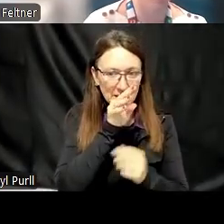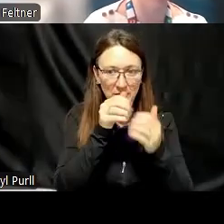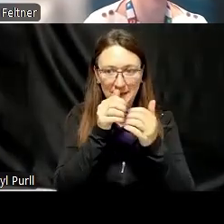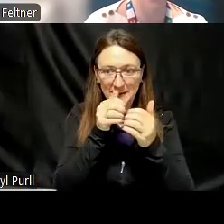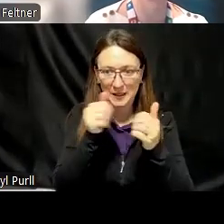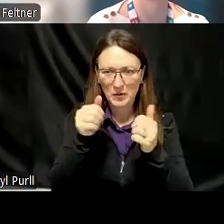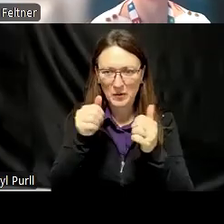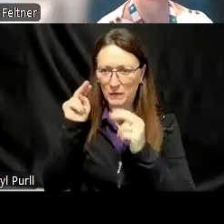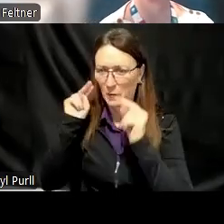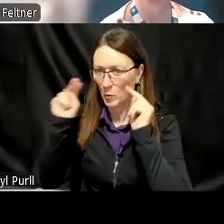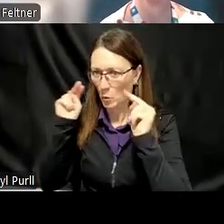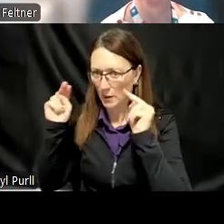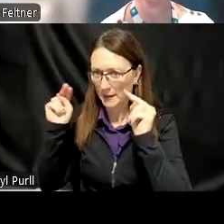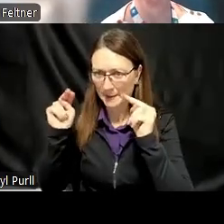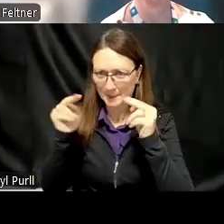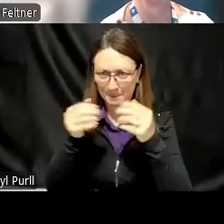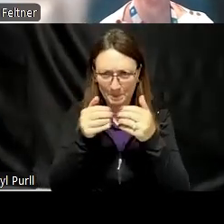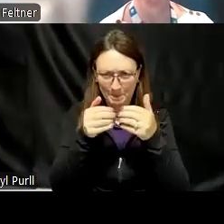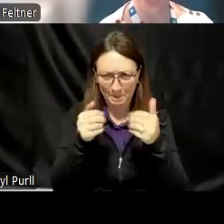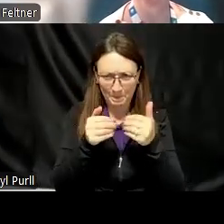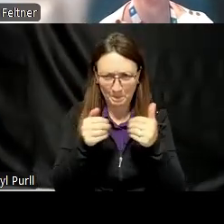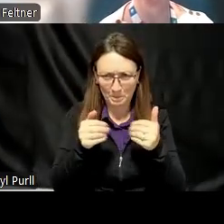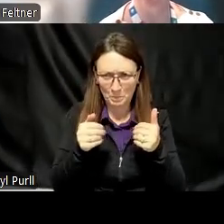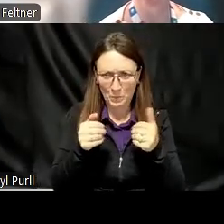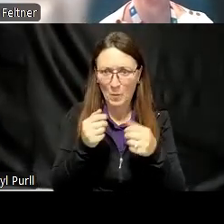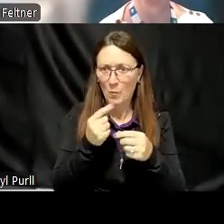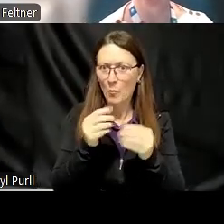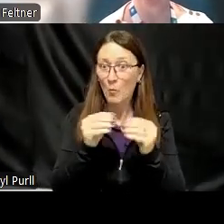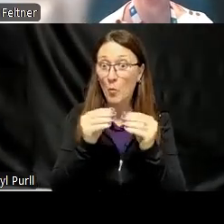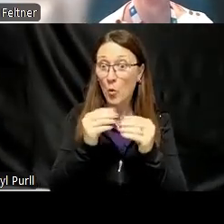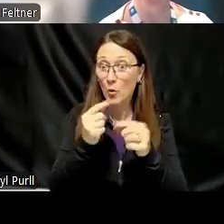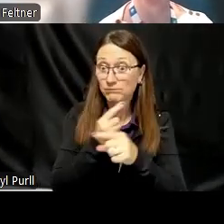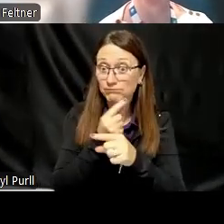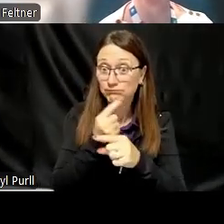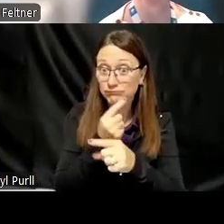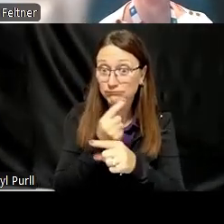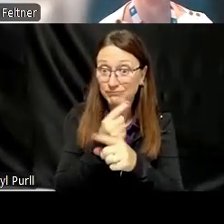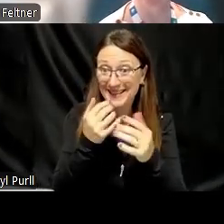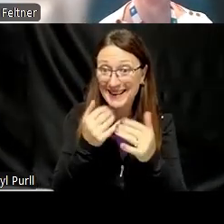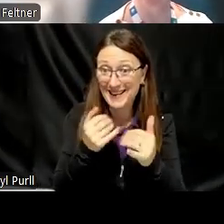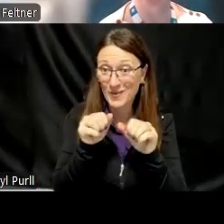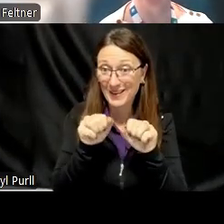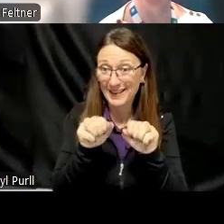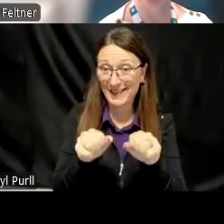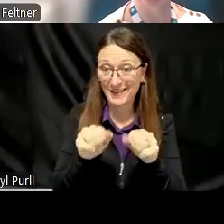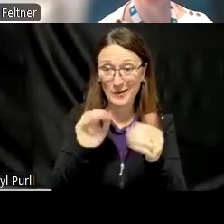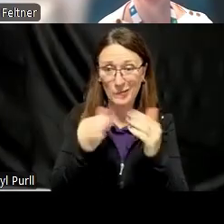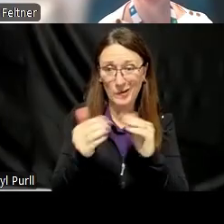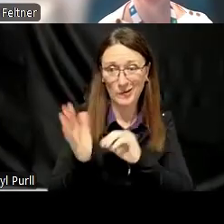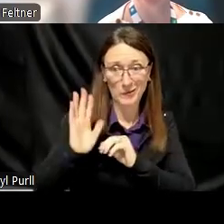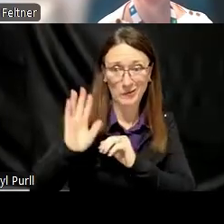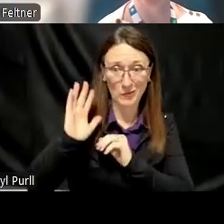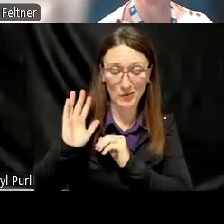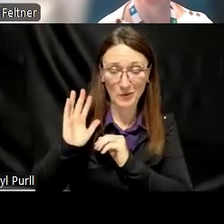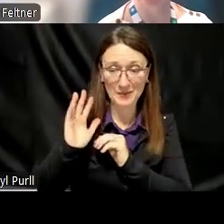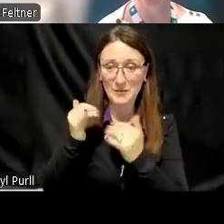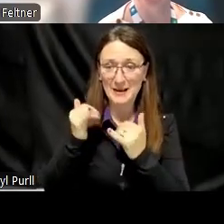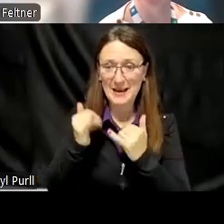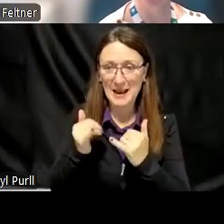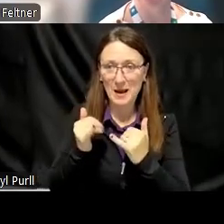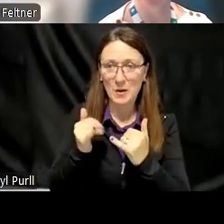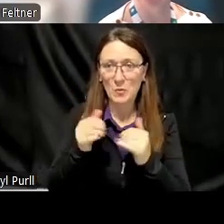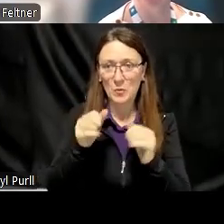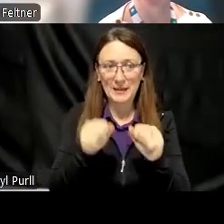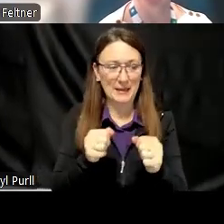noise, and it can do this more accurately than ever before. So we can actually capture real life,